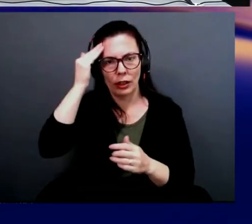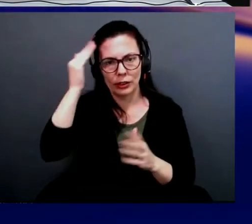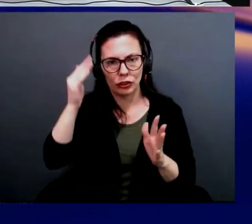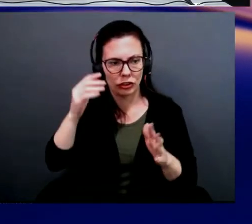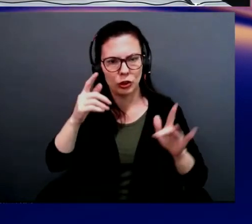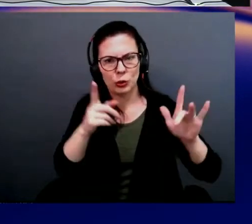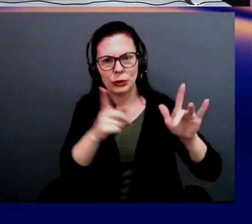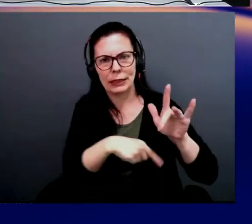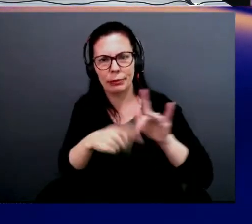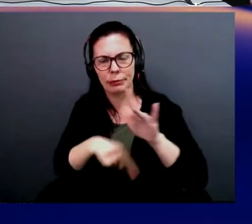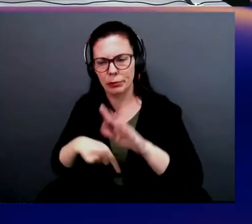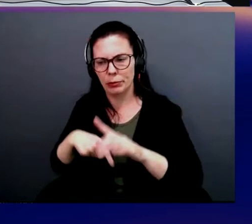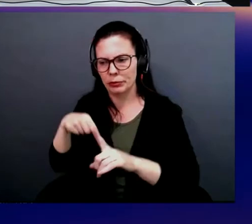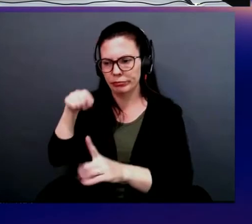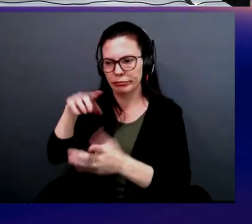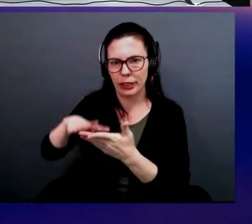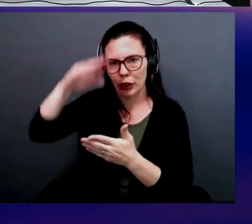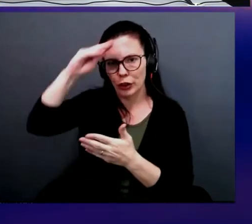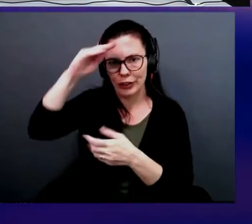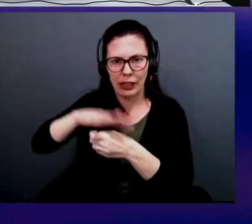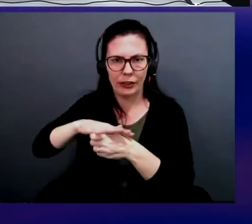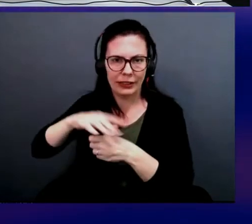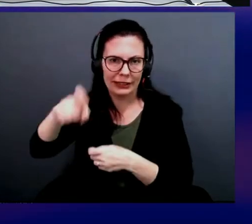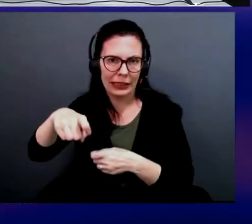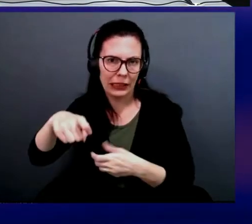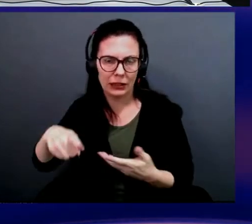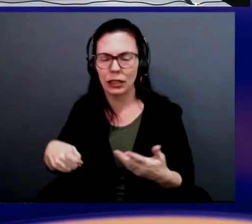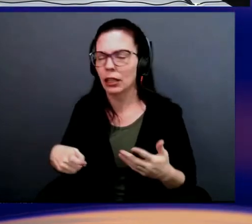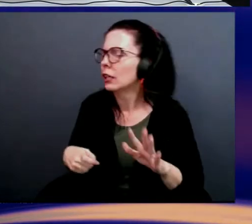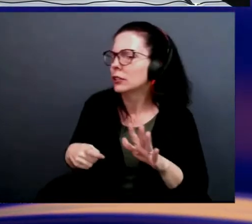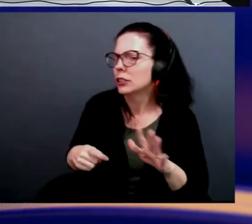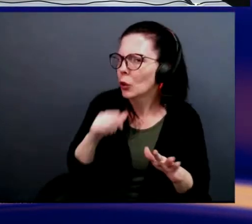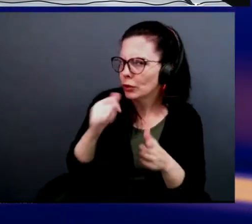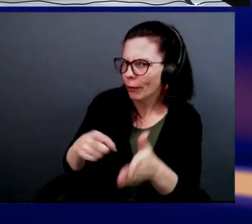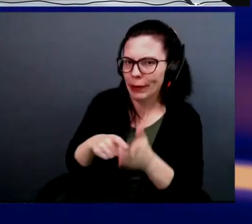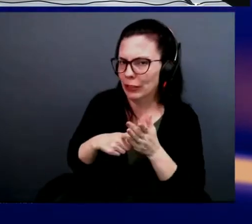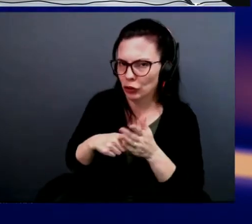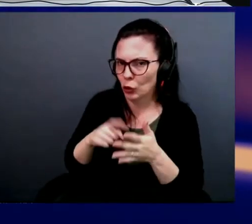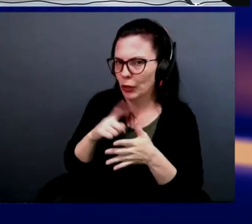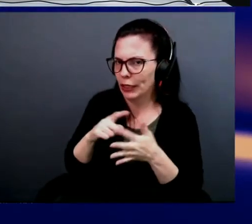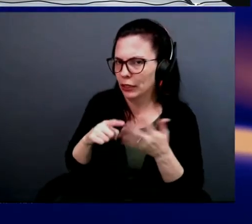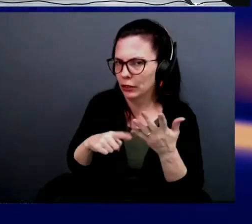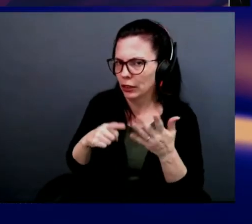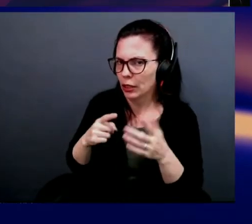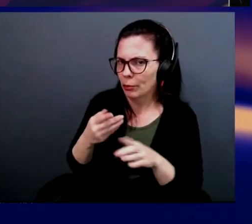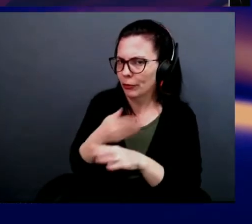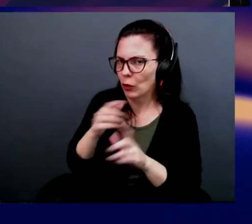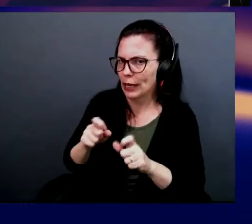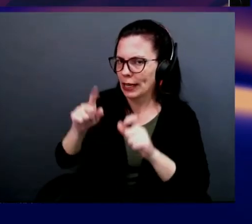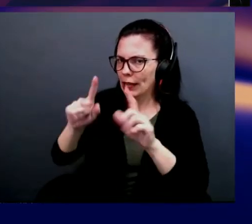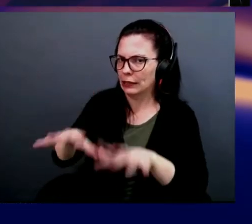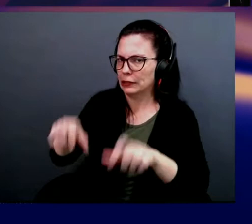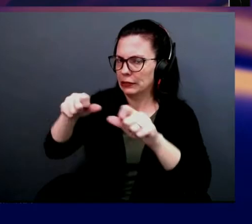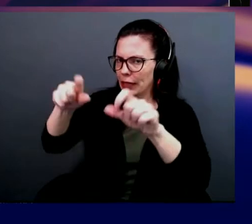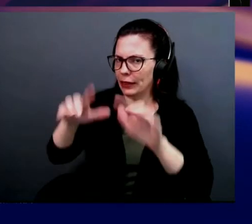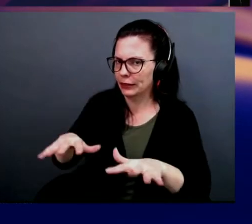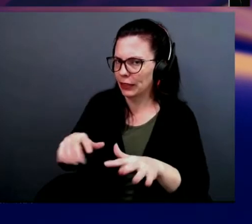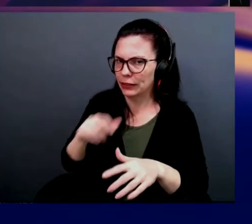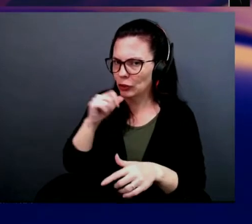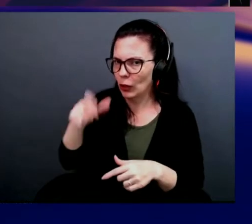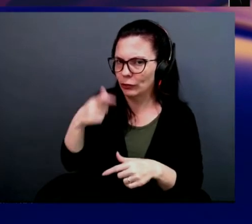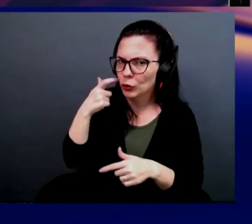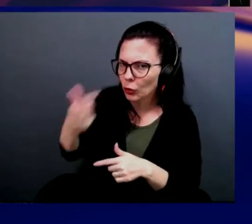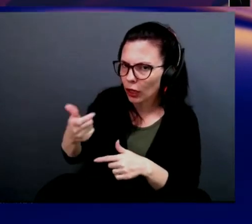need to brush up on. So, got it. So it's not even mandatory then? Like, for I don't have to necessarily watch each video even if I